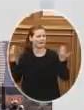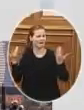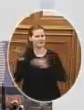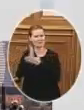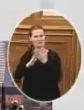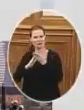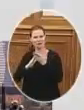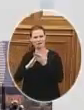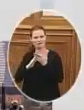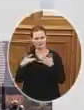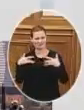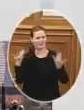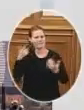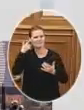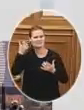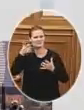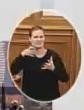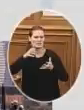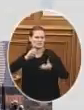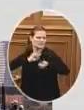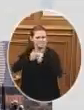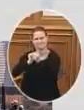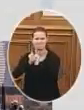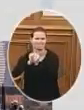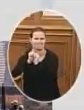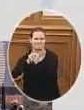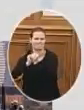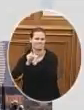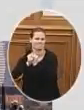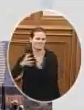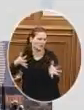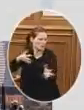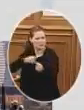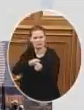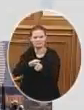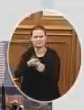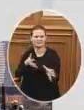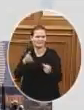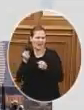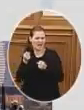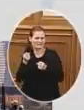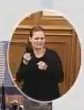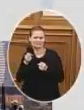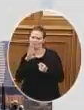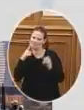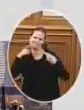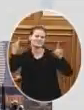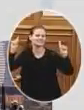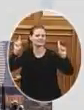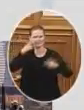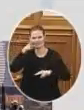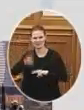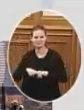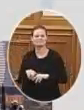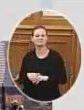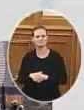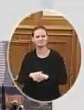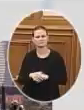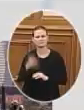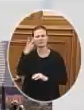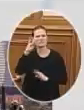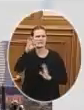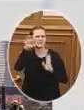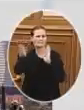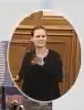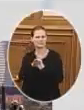very fast-moving and exciting and unprecedented sailing event. So on the screen before you is an image of some